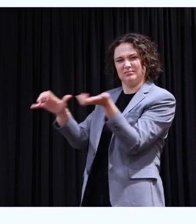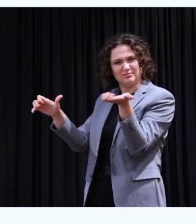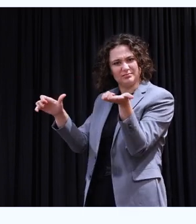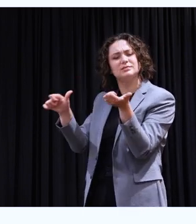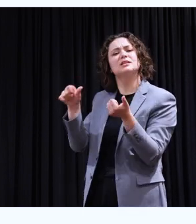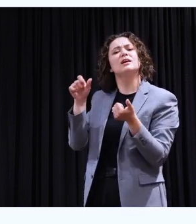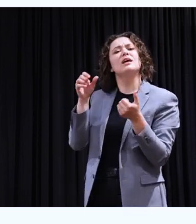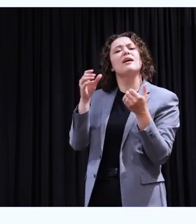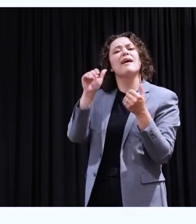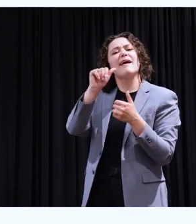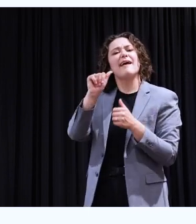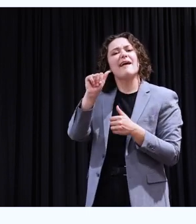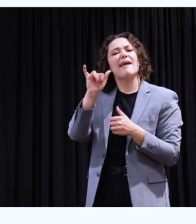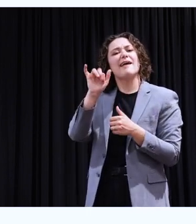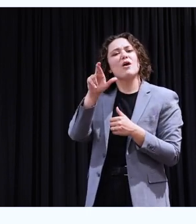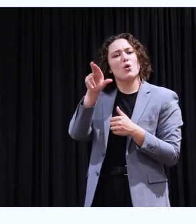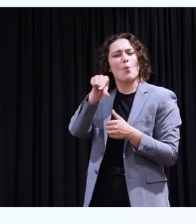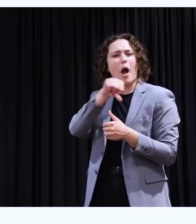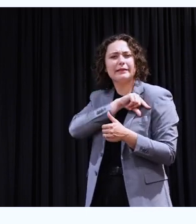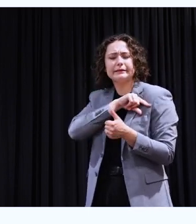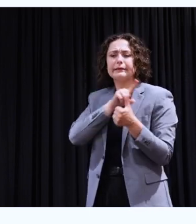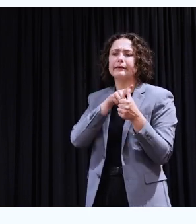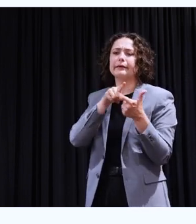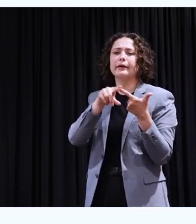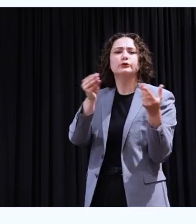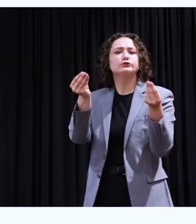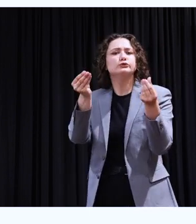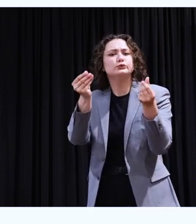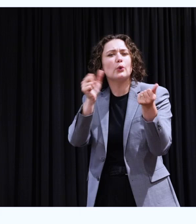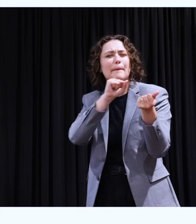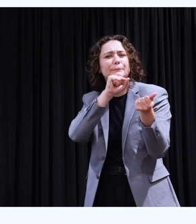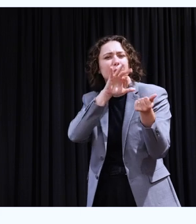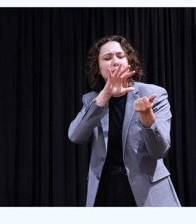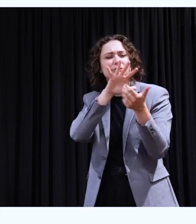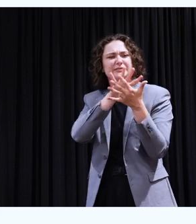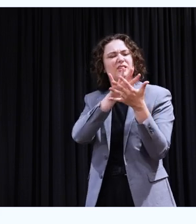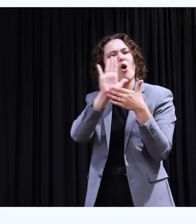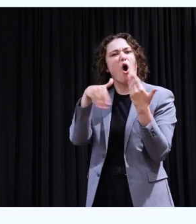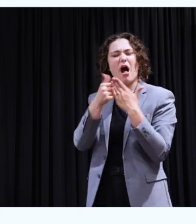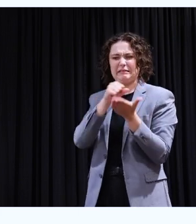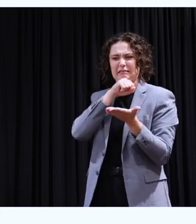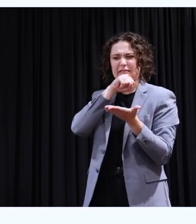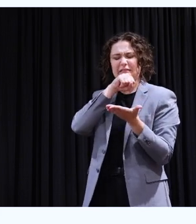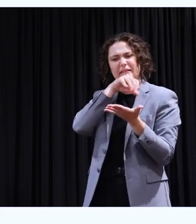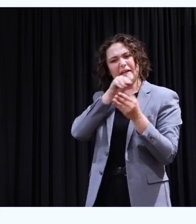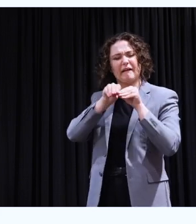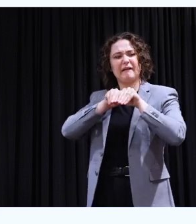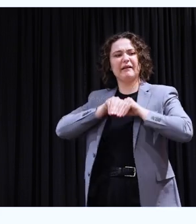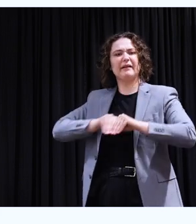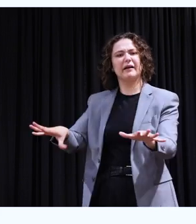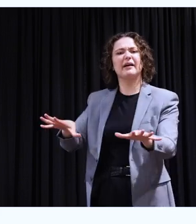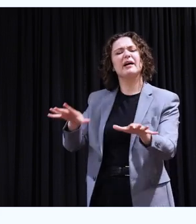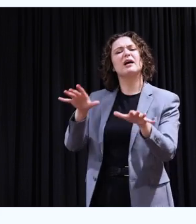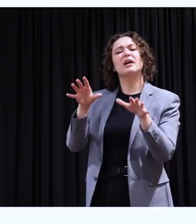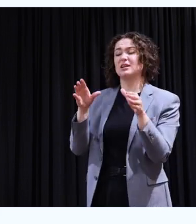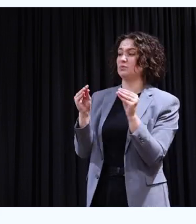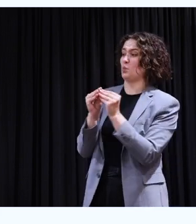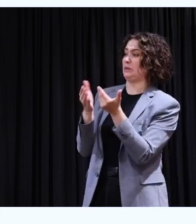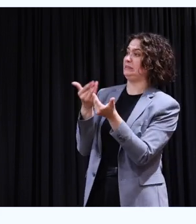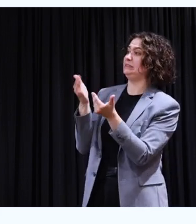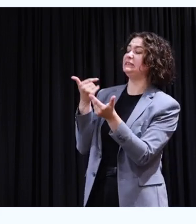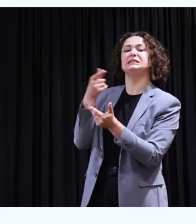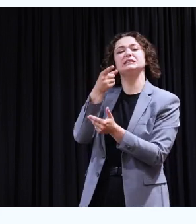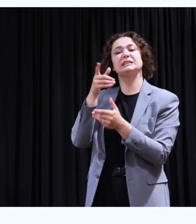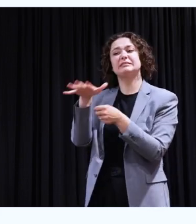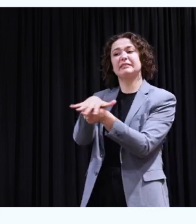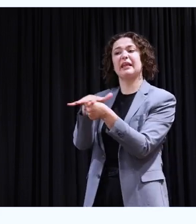have pollution in the soil, you have all of these contaminants that now you've made it easier for them to be in areas where you've labeled